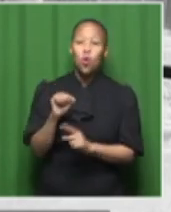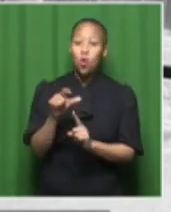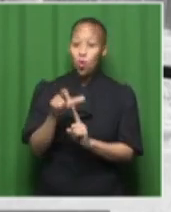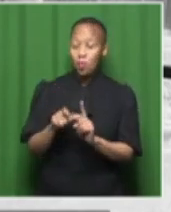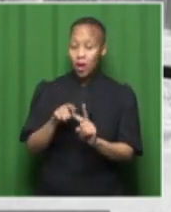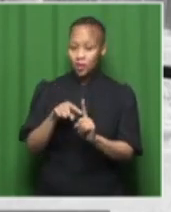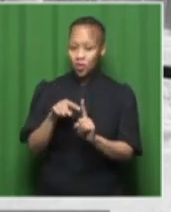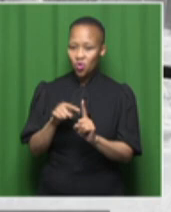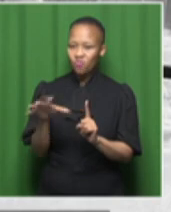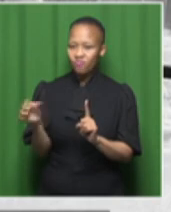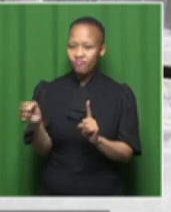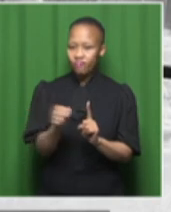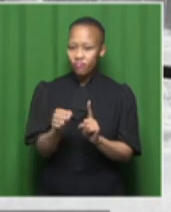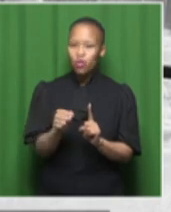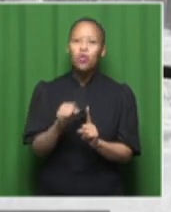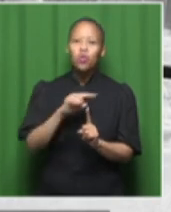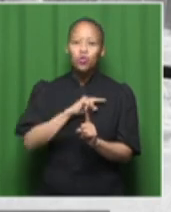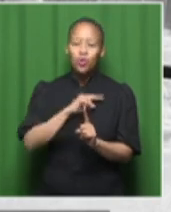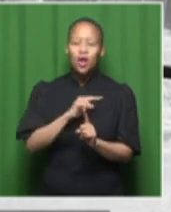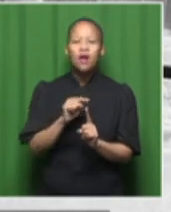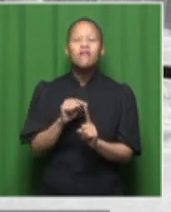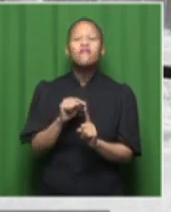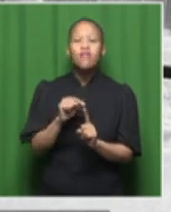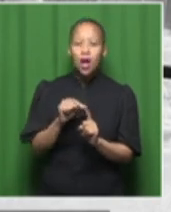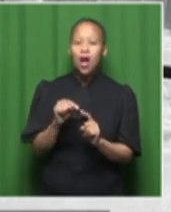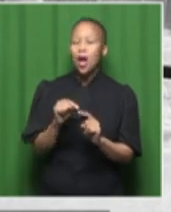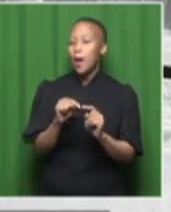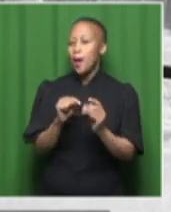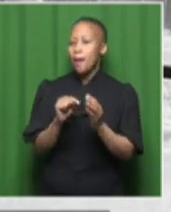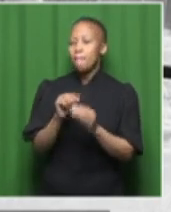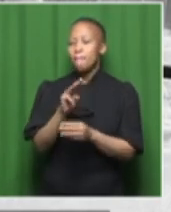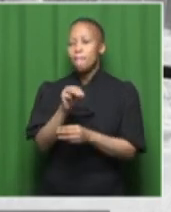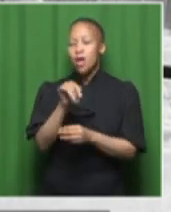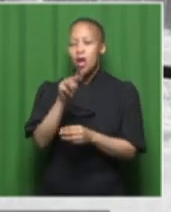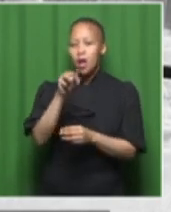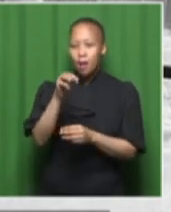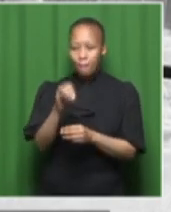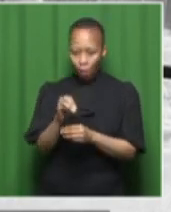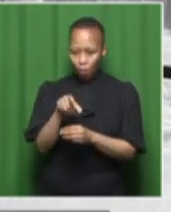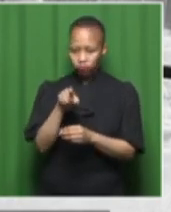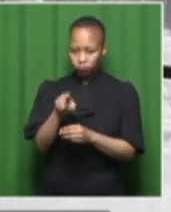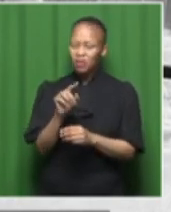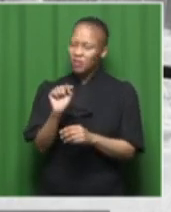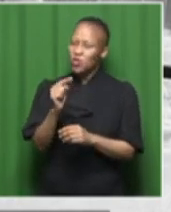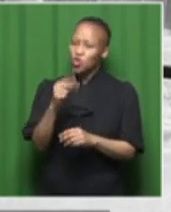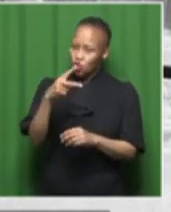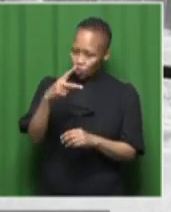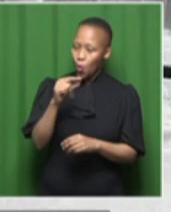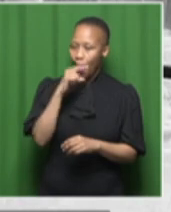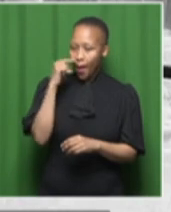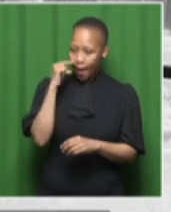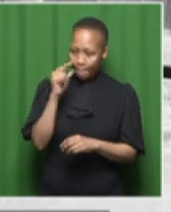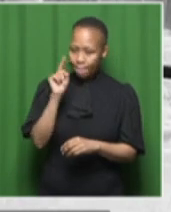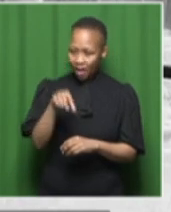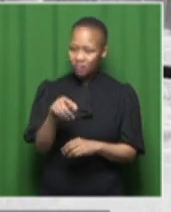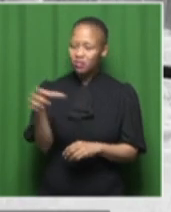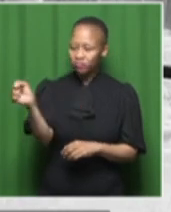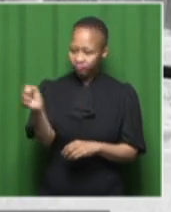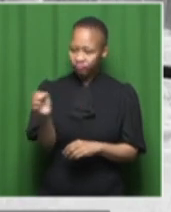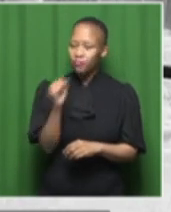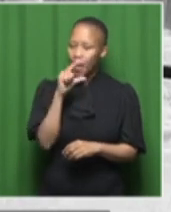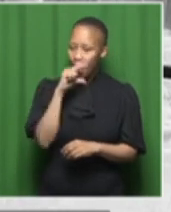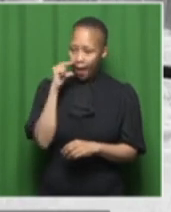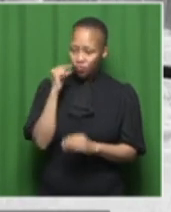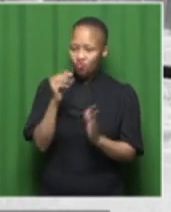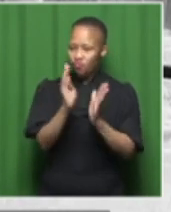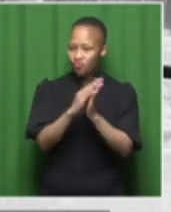being that the Memorandum of Incorporation of the entity requires three names to be put forward to the minister for appointment.